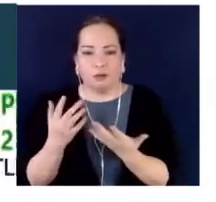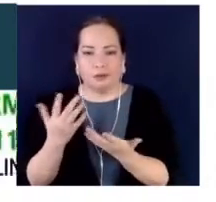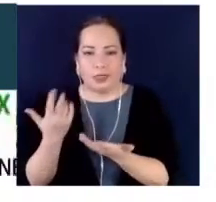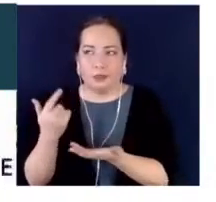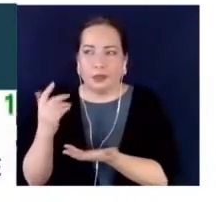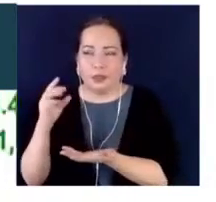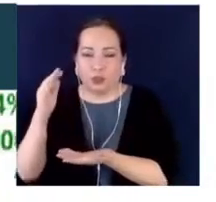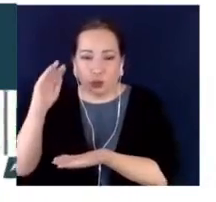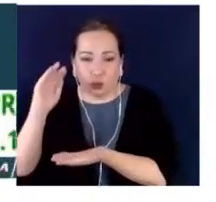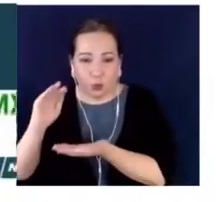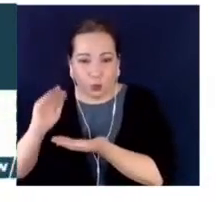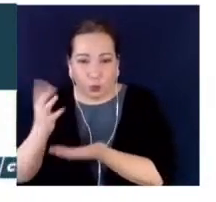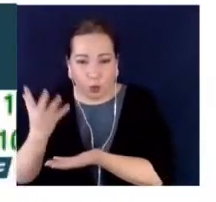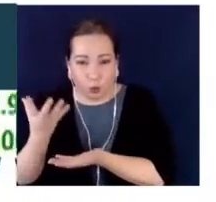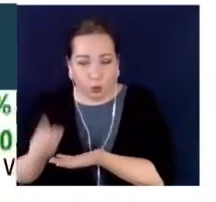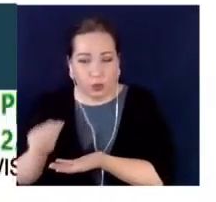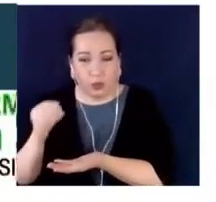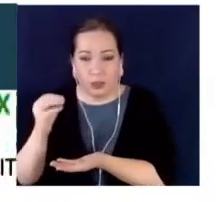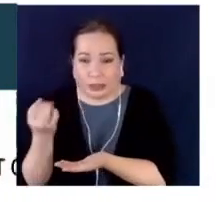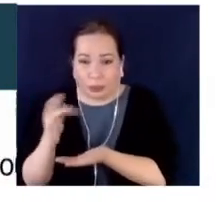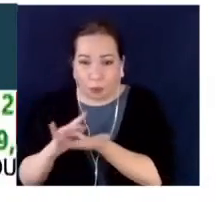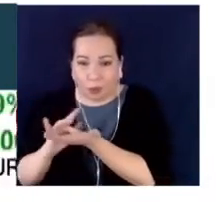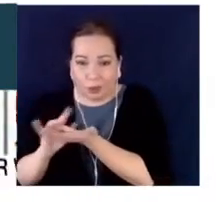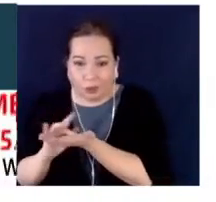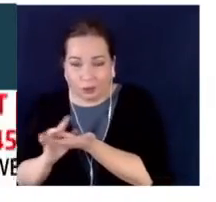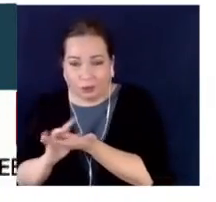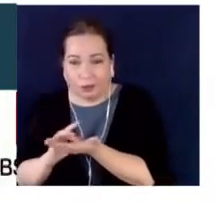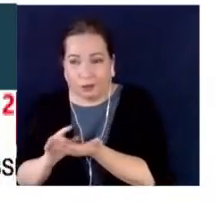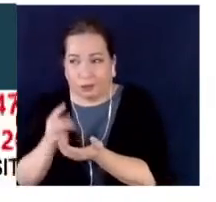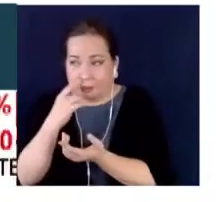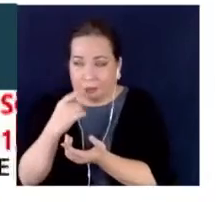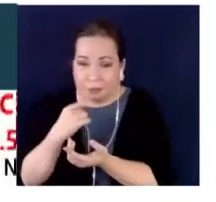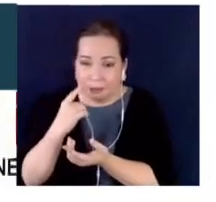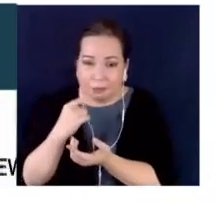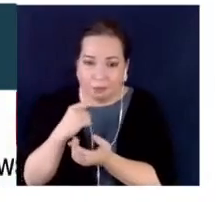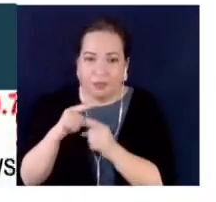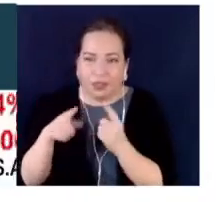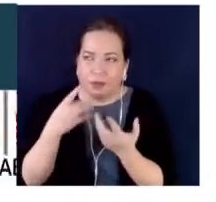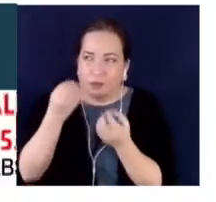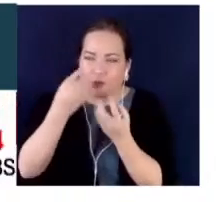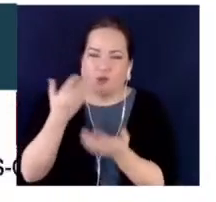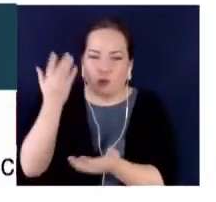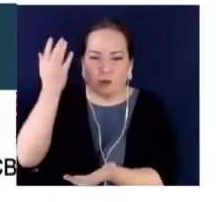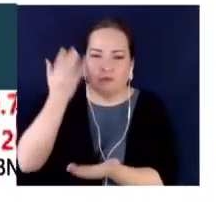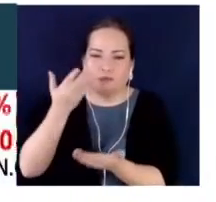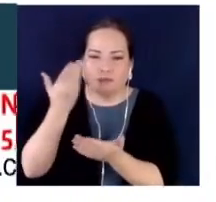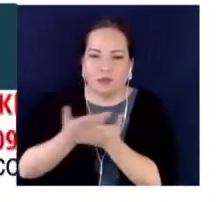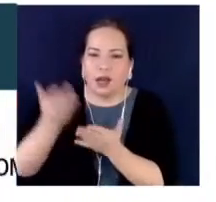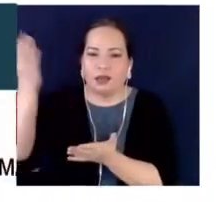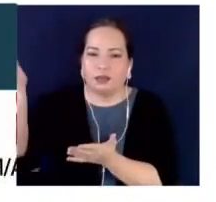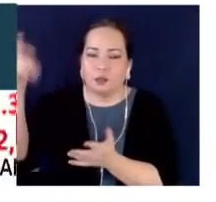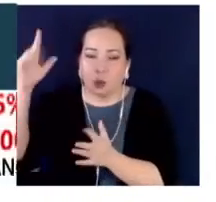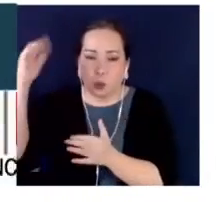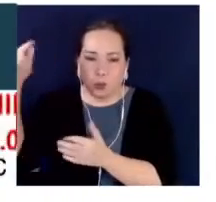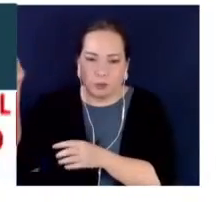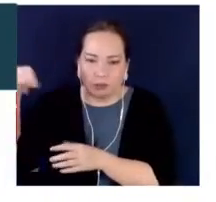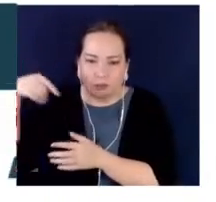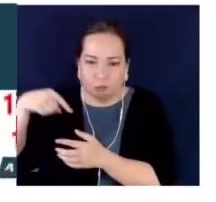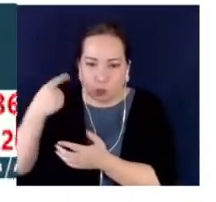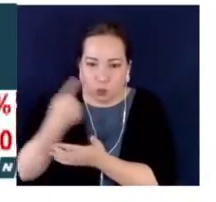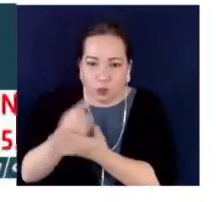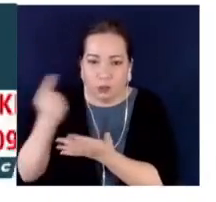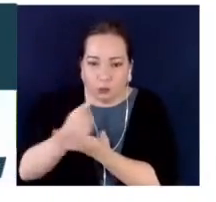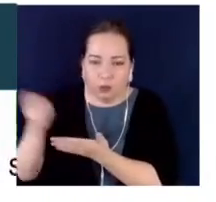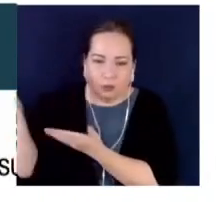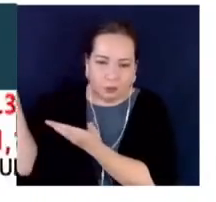but they are saying, our suppliers, they're saying that they have already ordered and that it's coming in the next few weeks. Coming